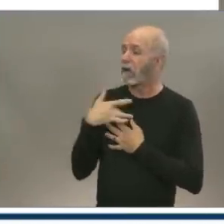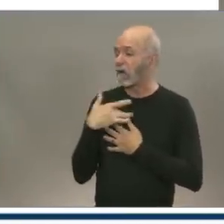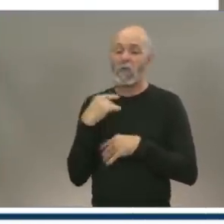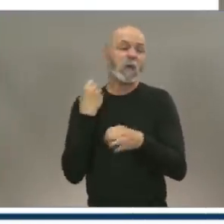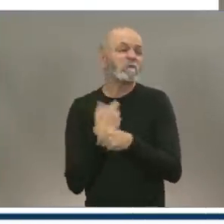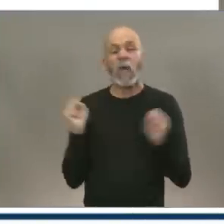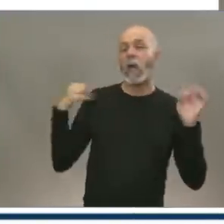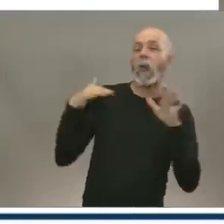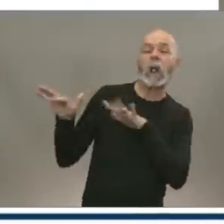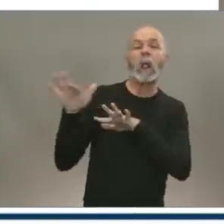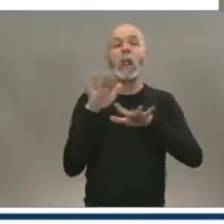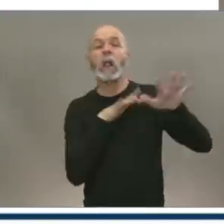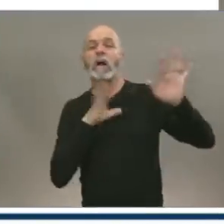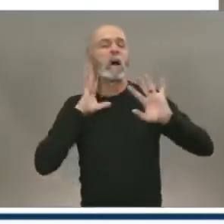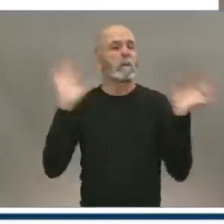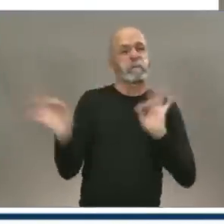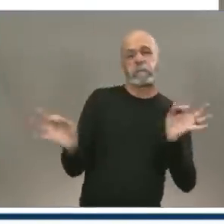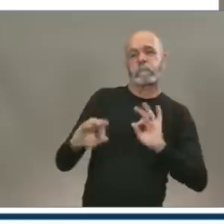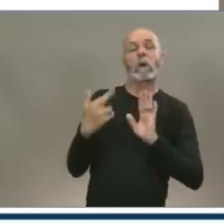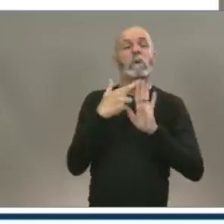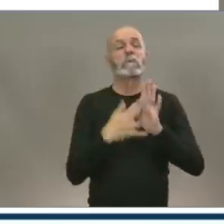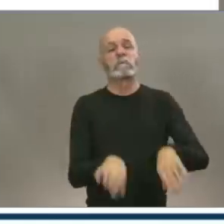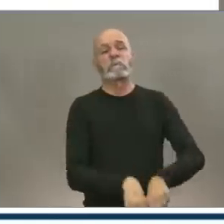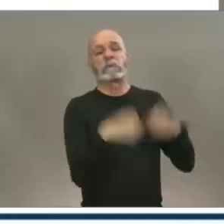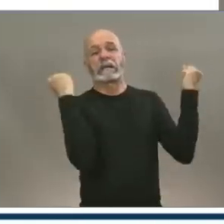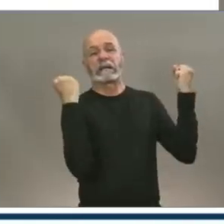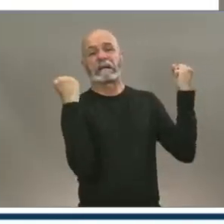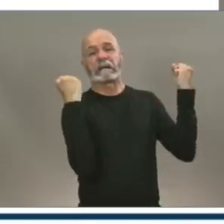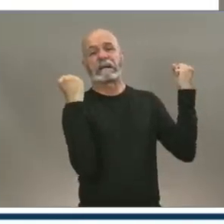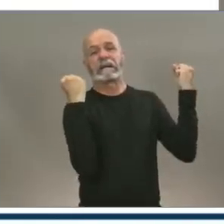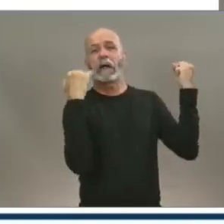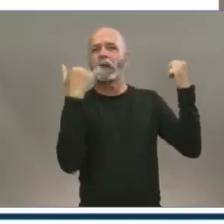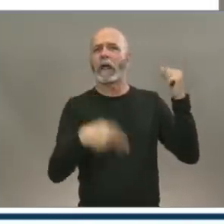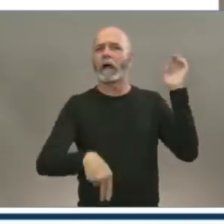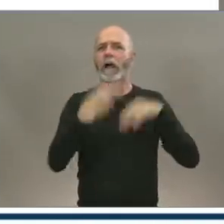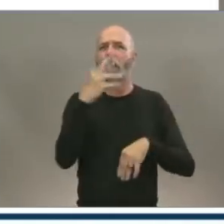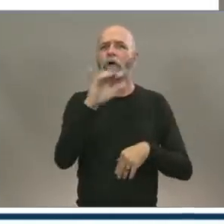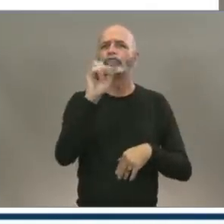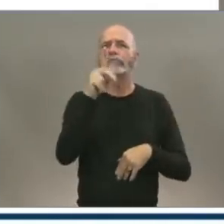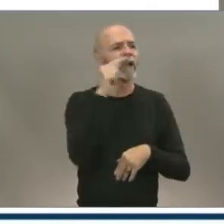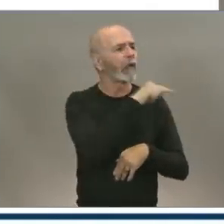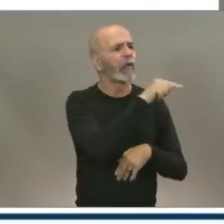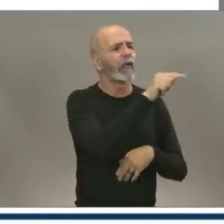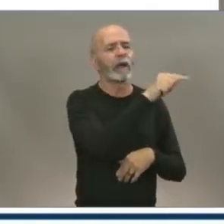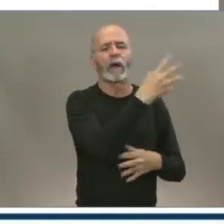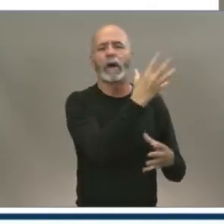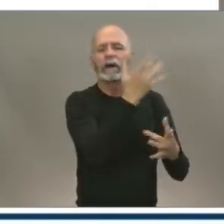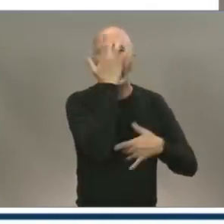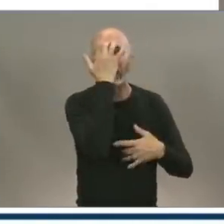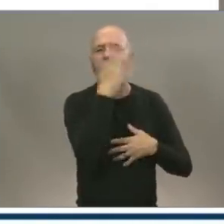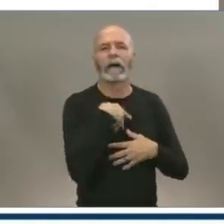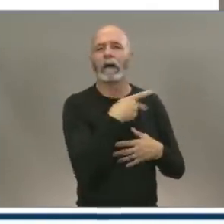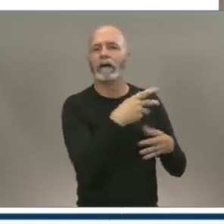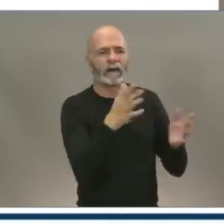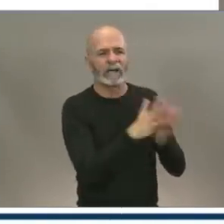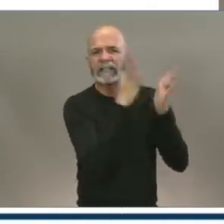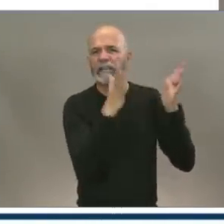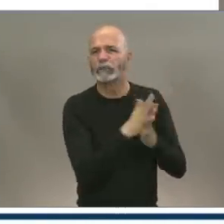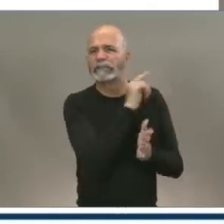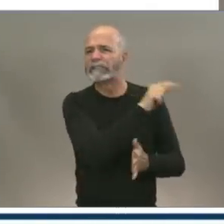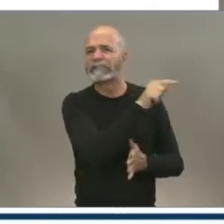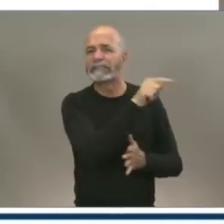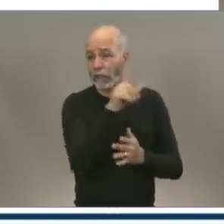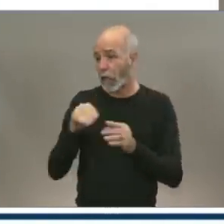legal boundaries when it creates significant risk to others. In a pandemic, we all must do whatever we can to protect